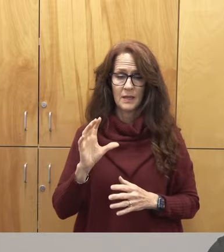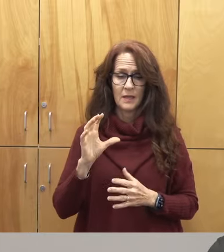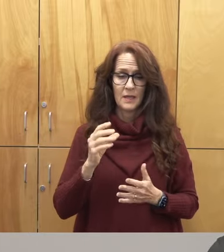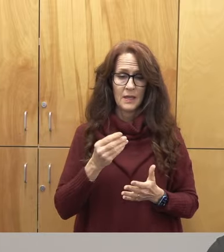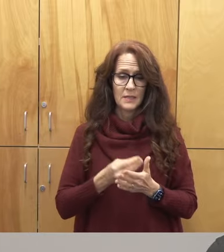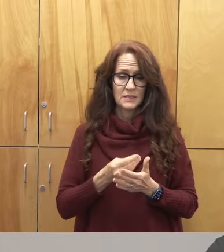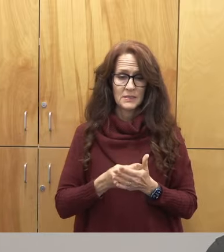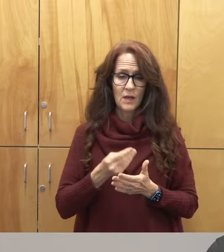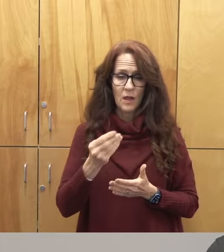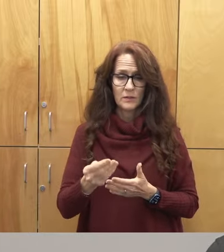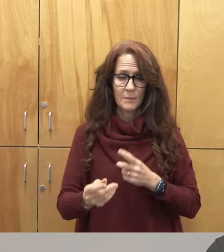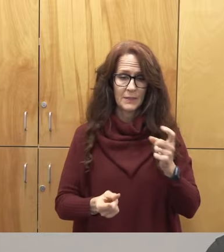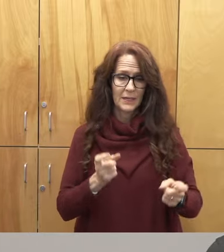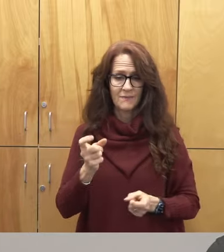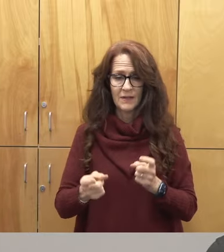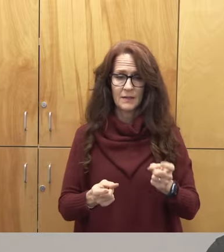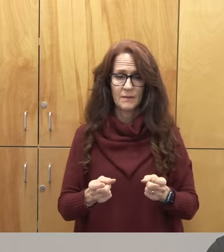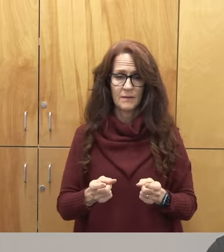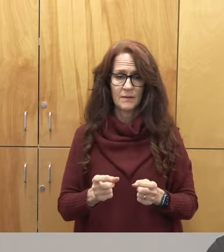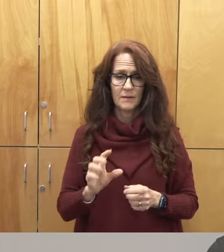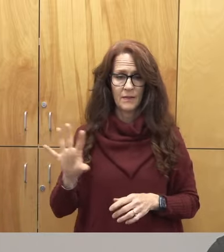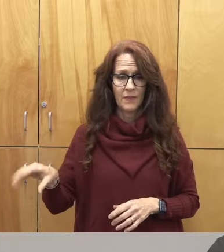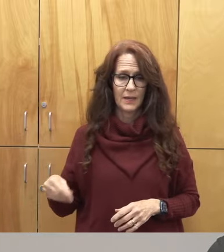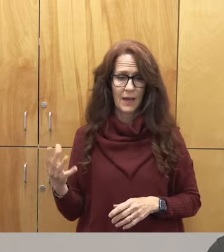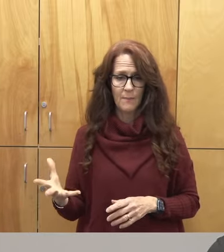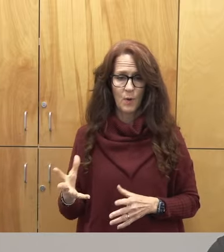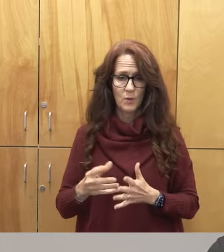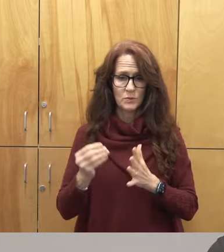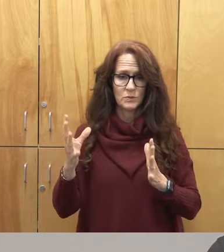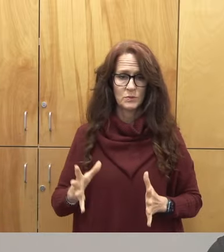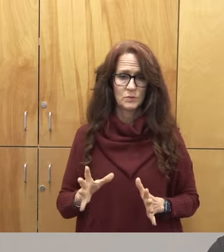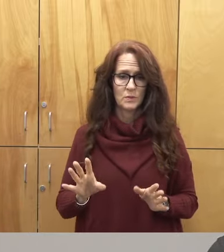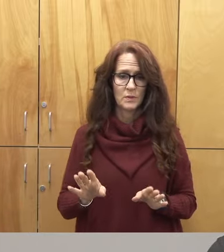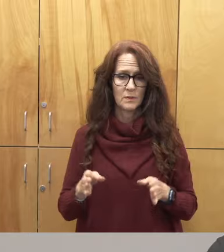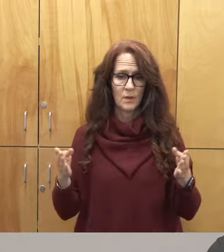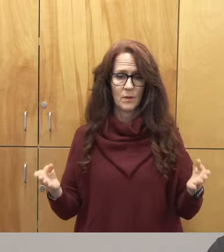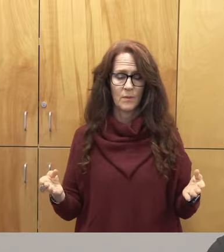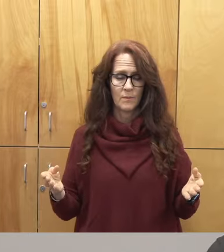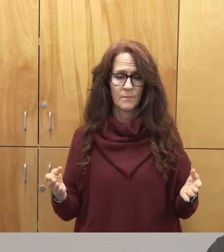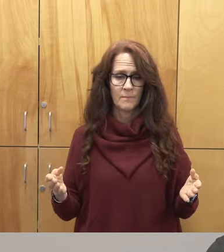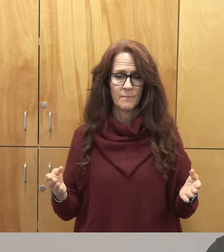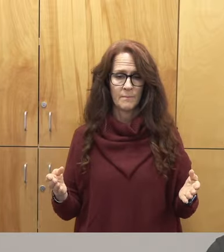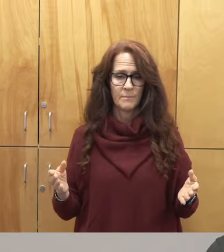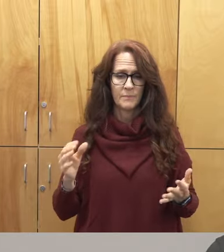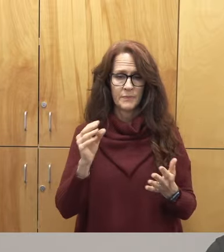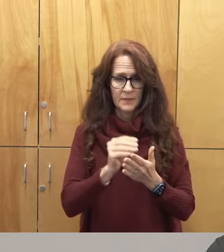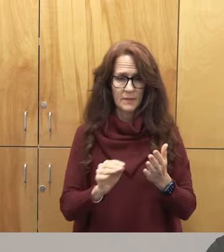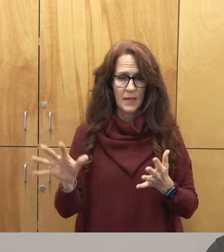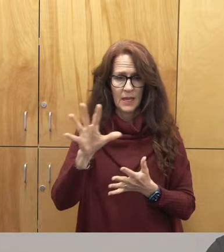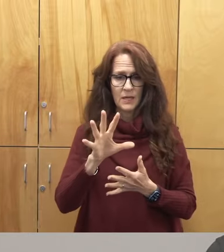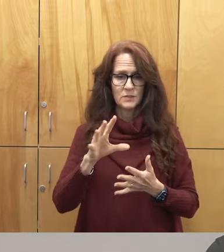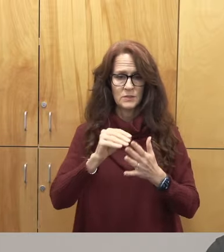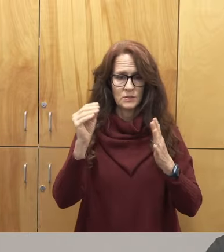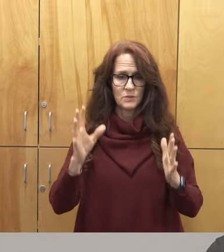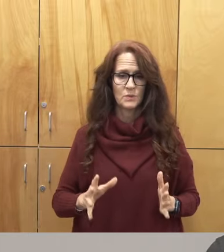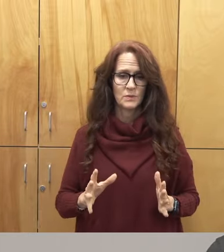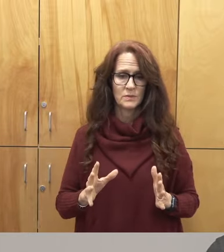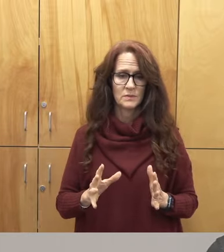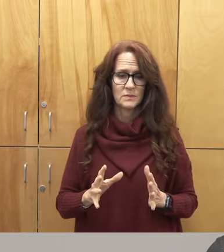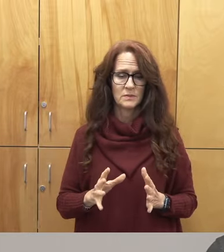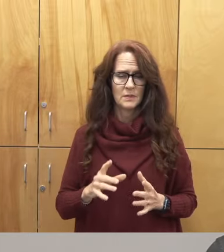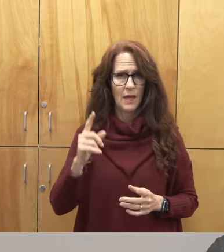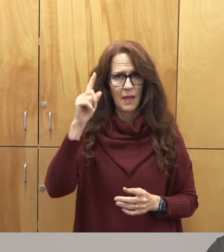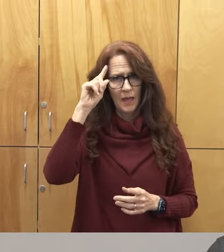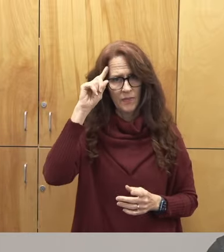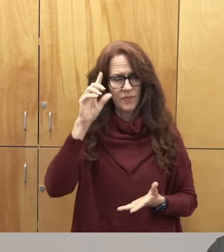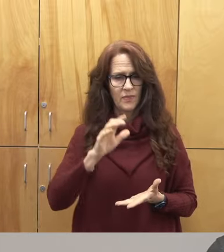provided for the Cambodian students, but they did open it up to Asian students in the district. And I believe it